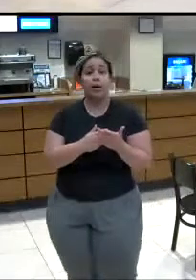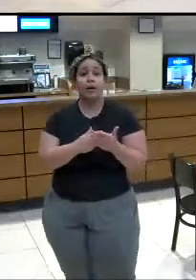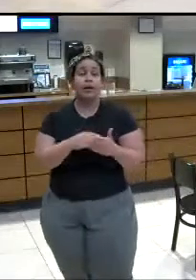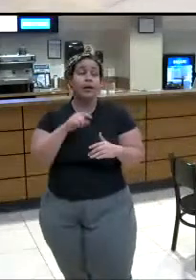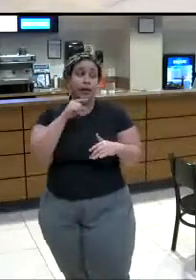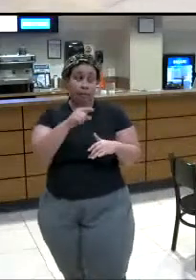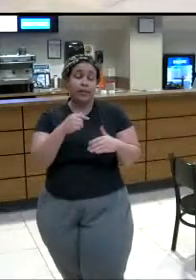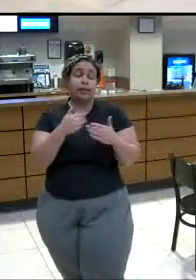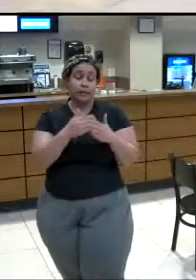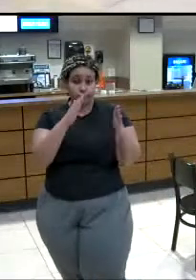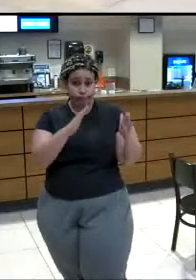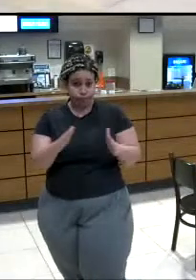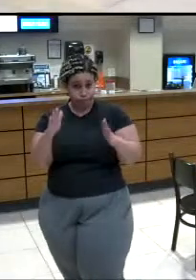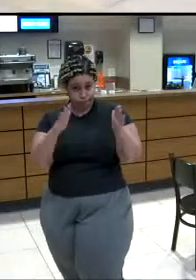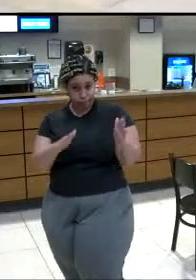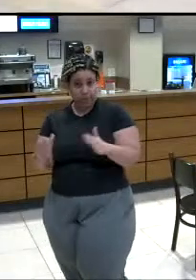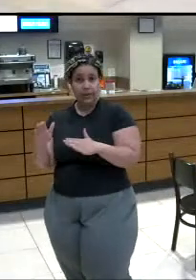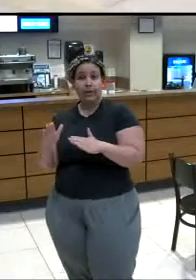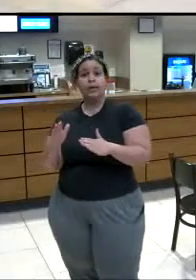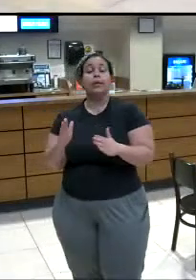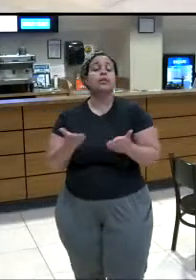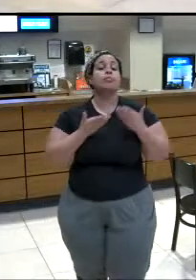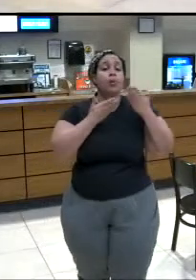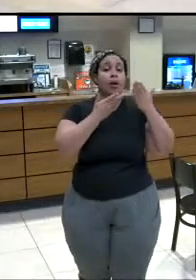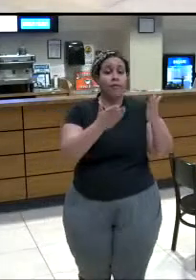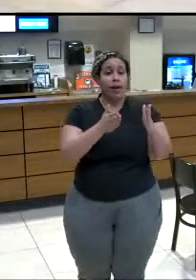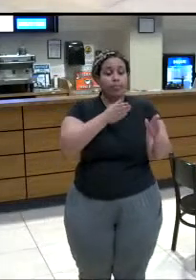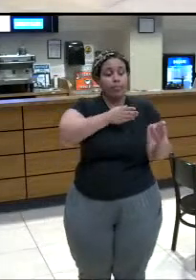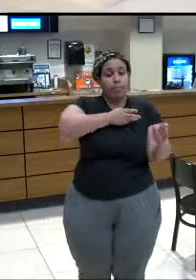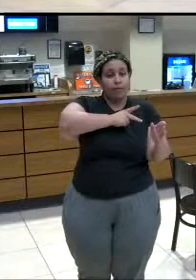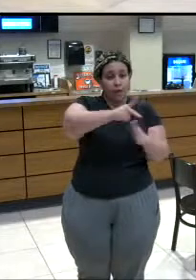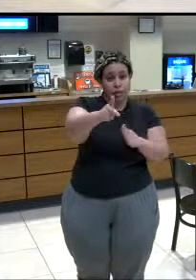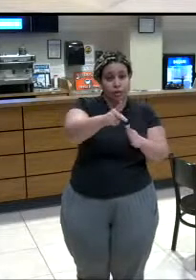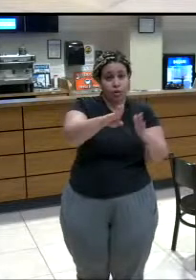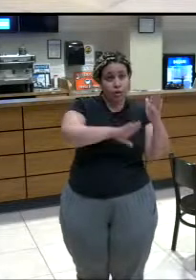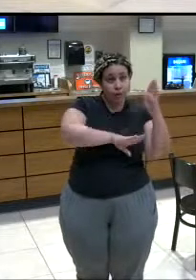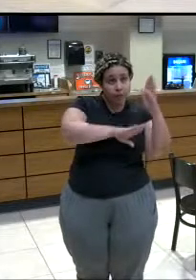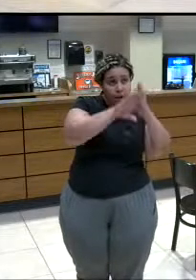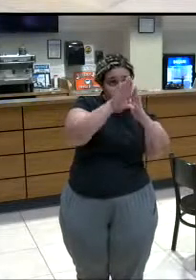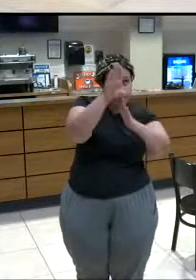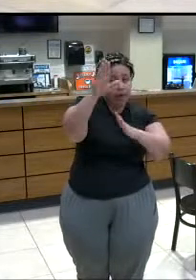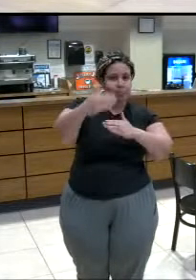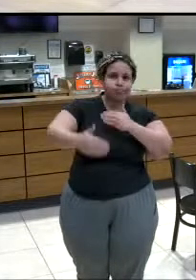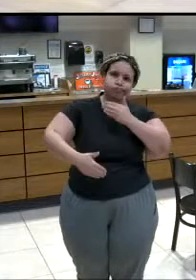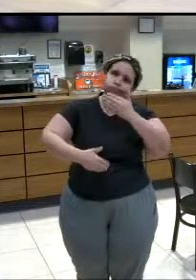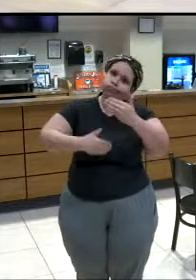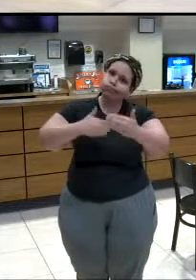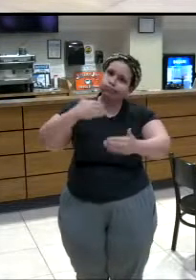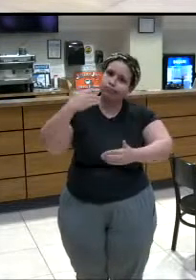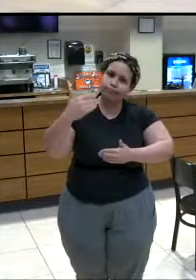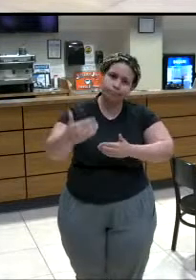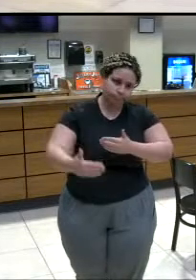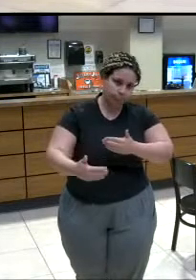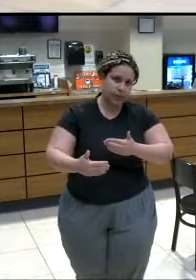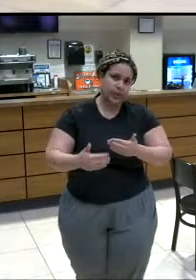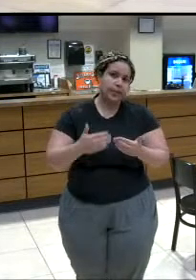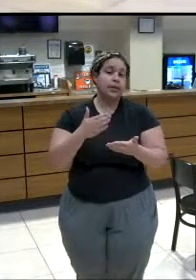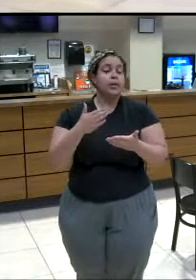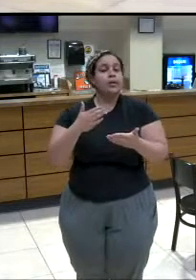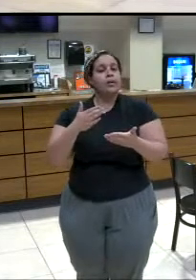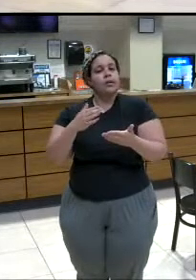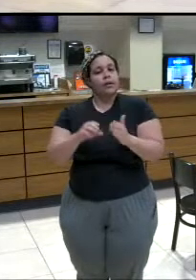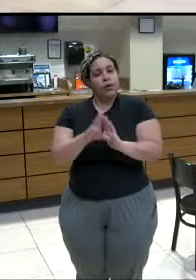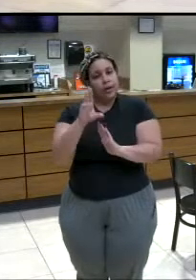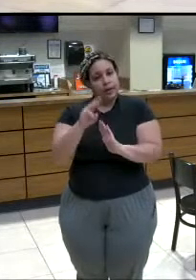provide professional development to teachers that is ongoing. So although some of our curriculums are in their